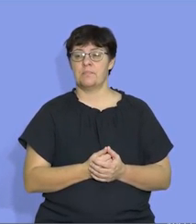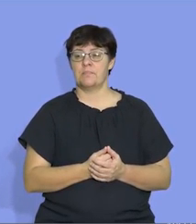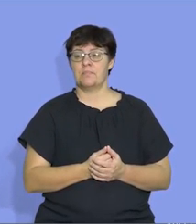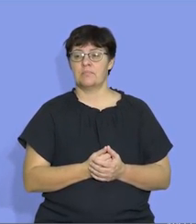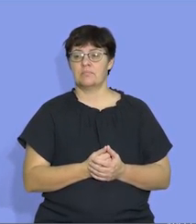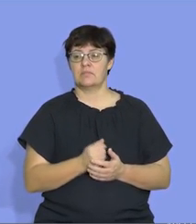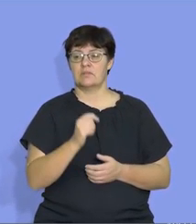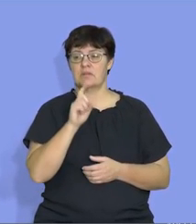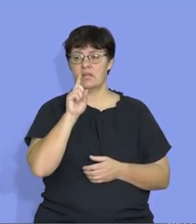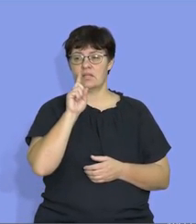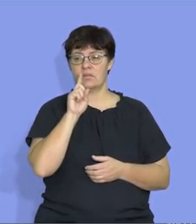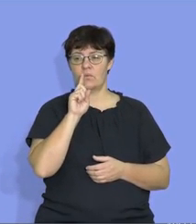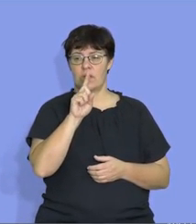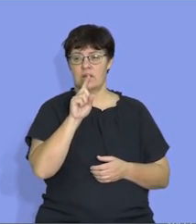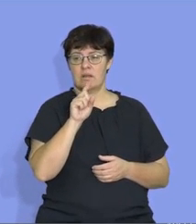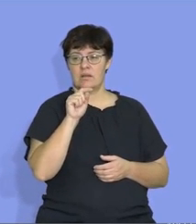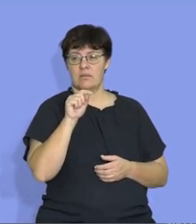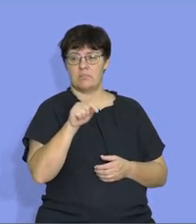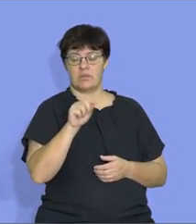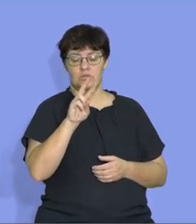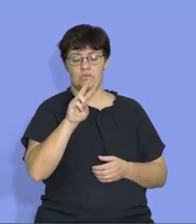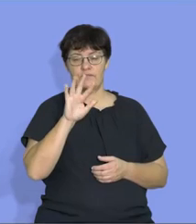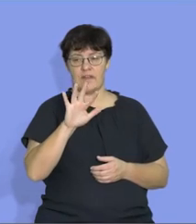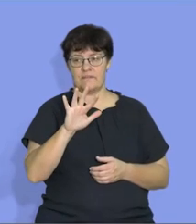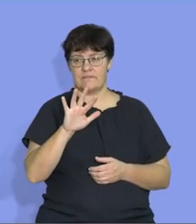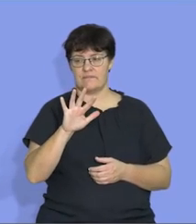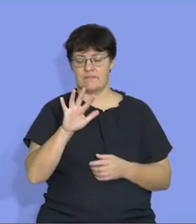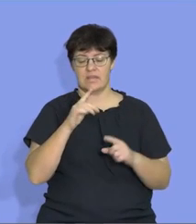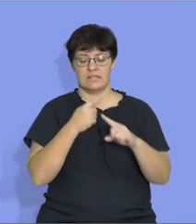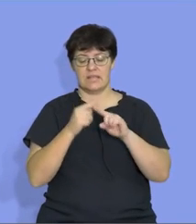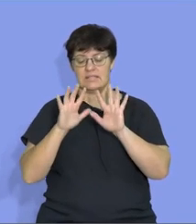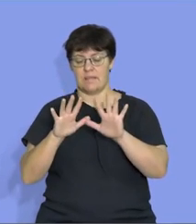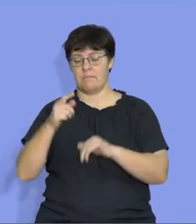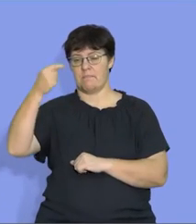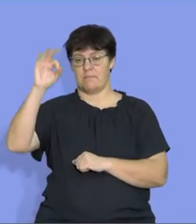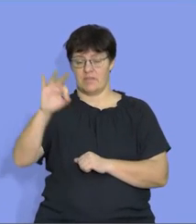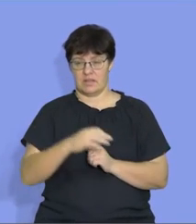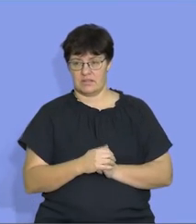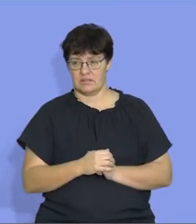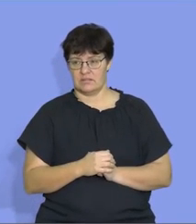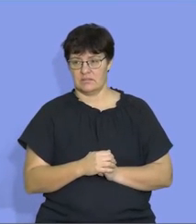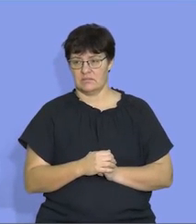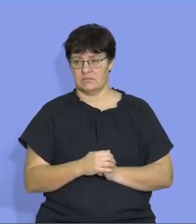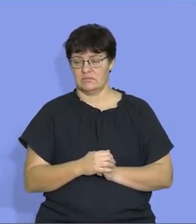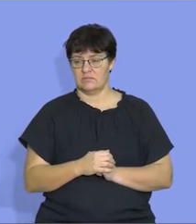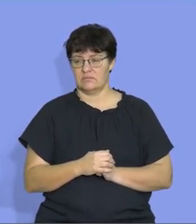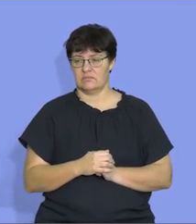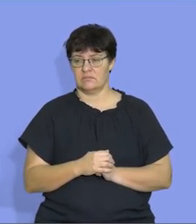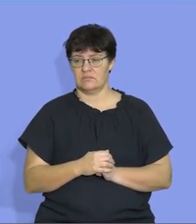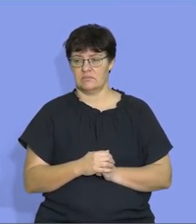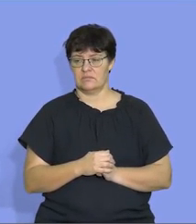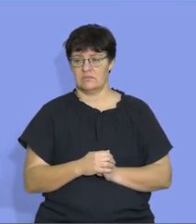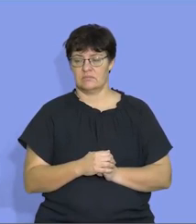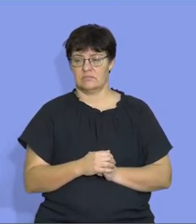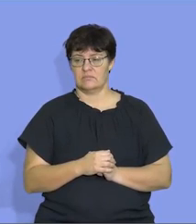the number of moles is equals to 1.25 times 10 exponent minus 3. 1.25 times 10